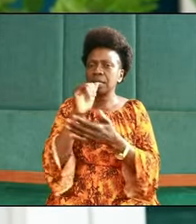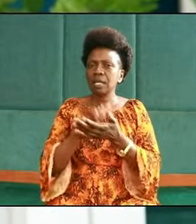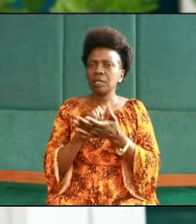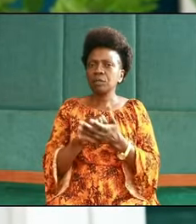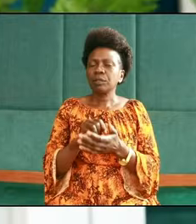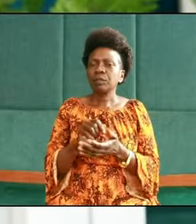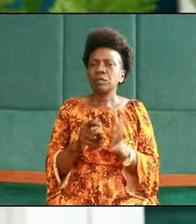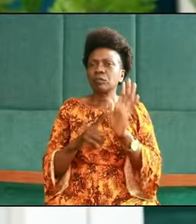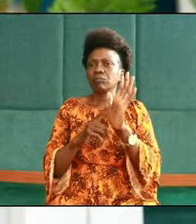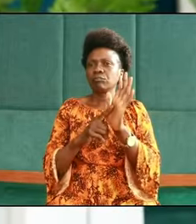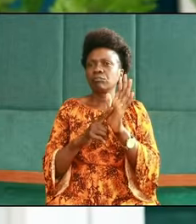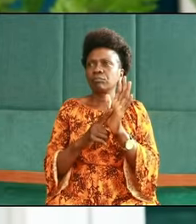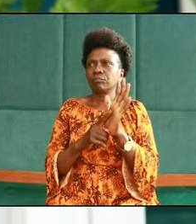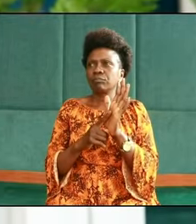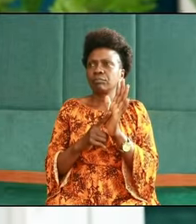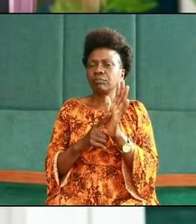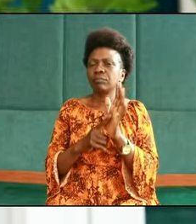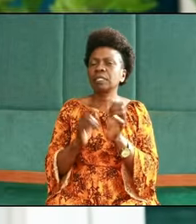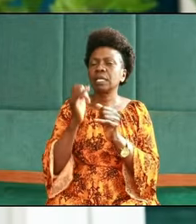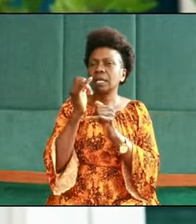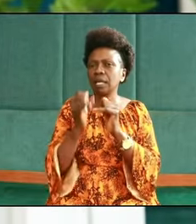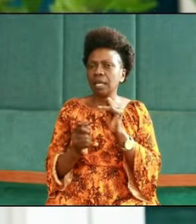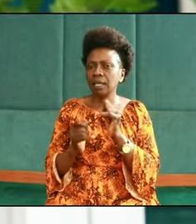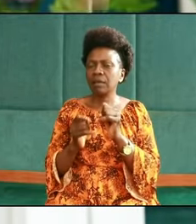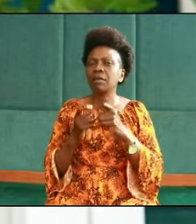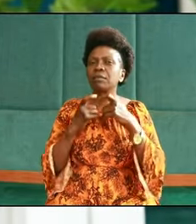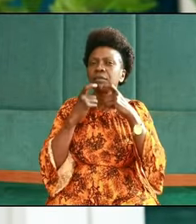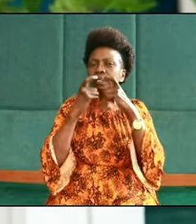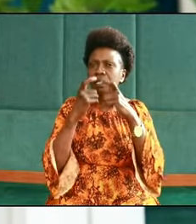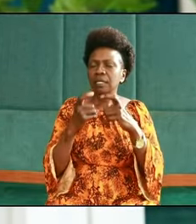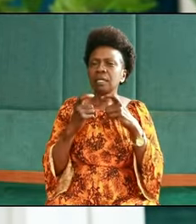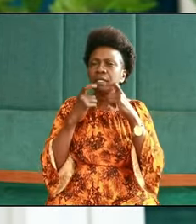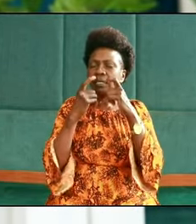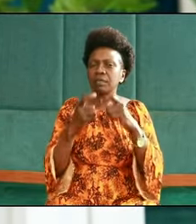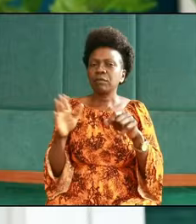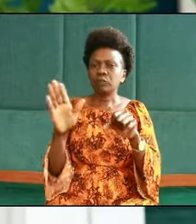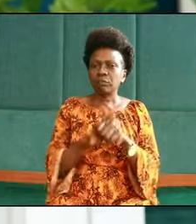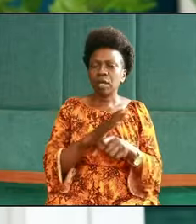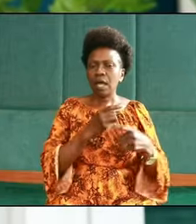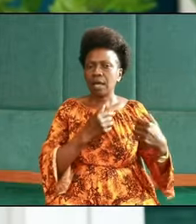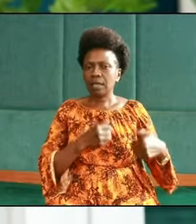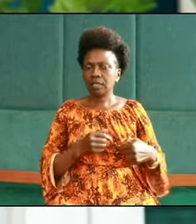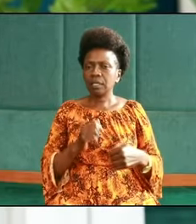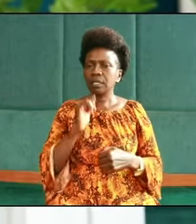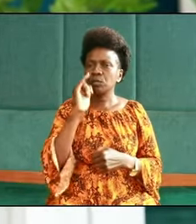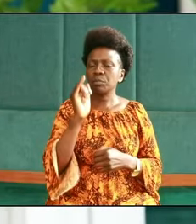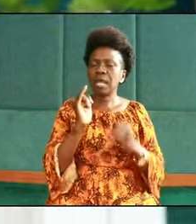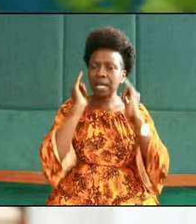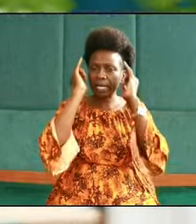mark the end and the death of sinning and sinful heart. It will be a